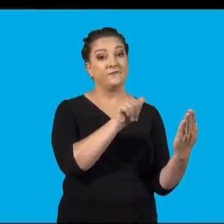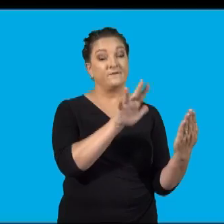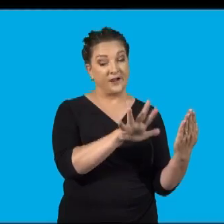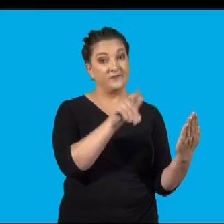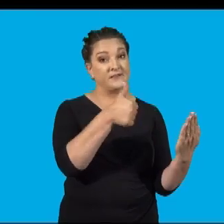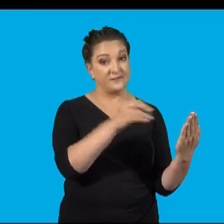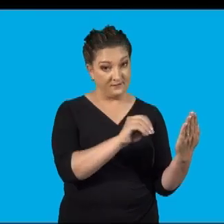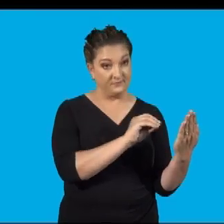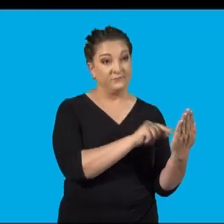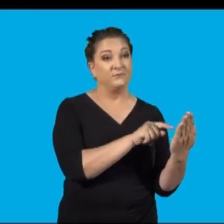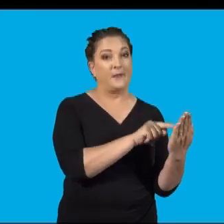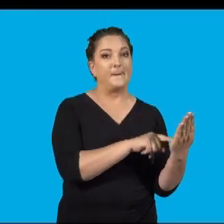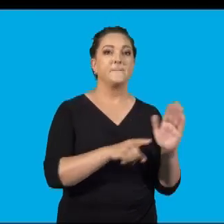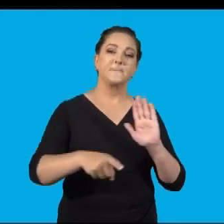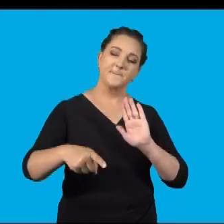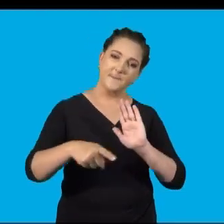185,560